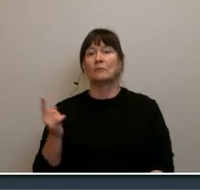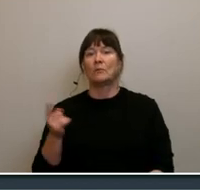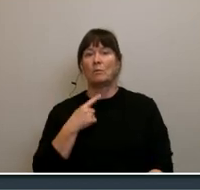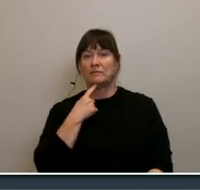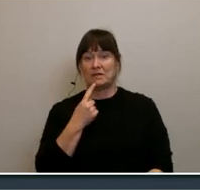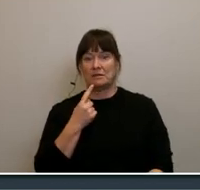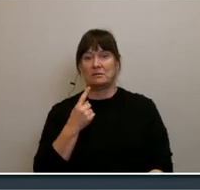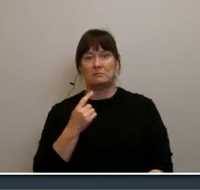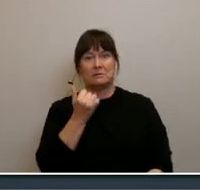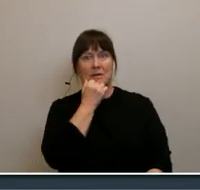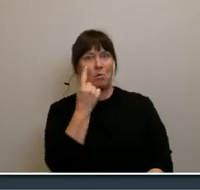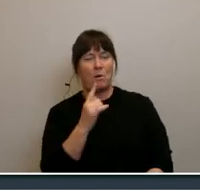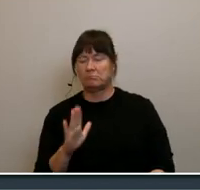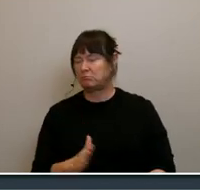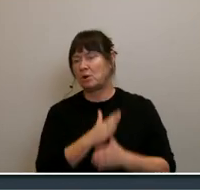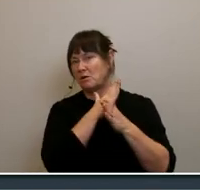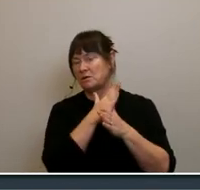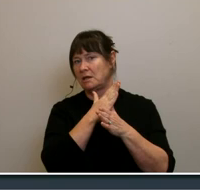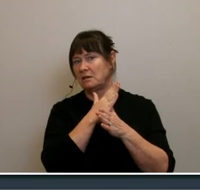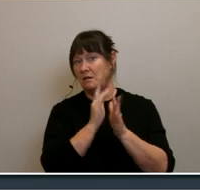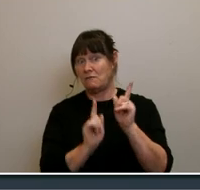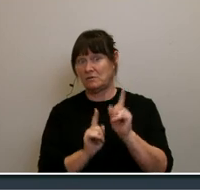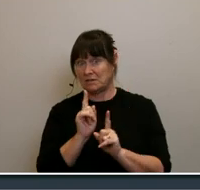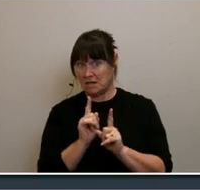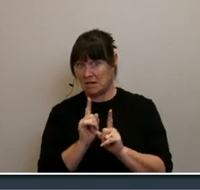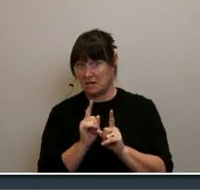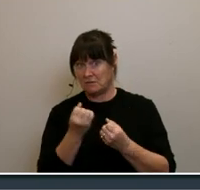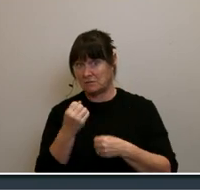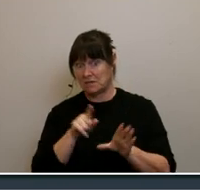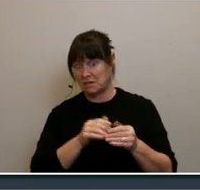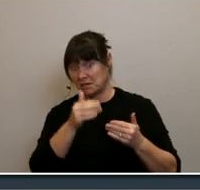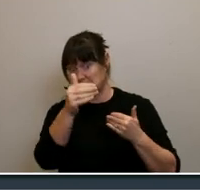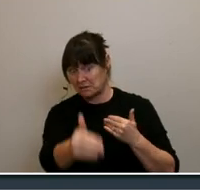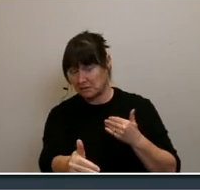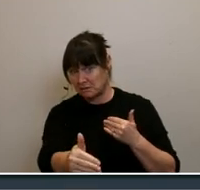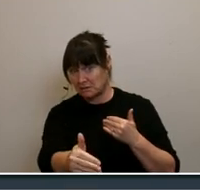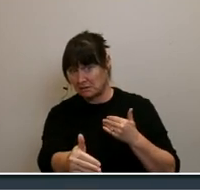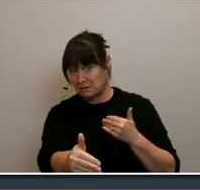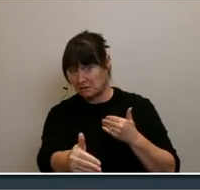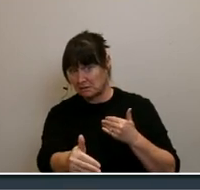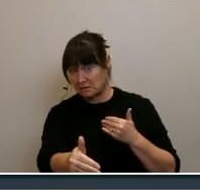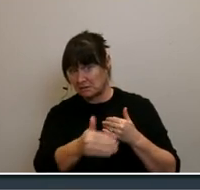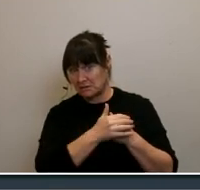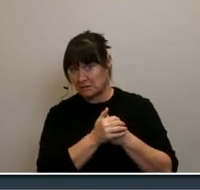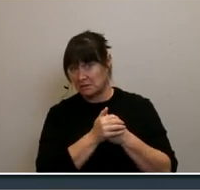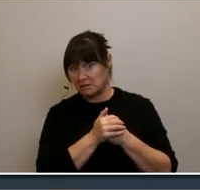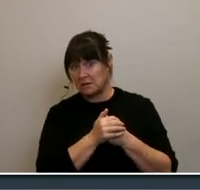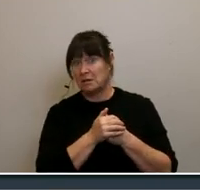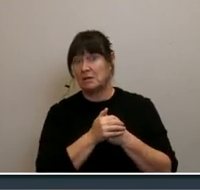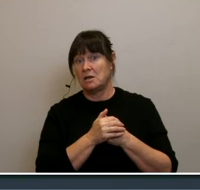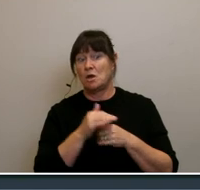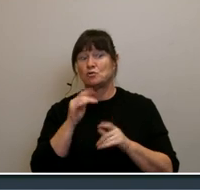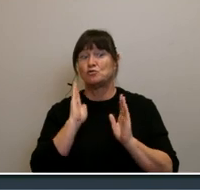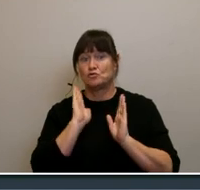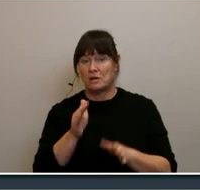one priority for the city in to deal with the next 10 years is to appoint immediately an extra planning